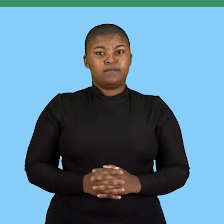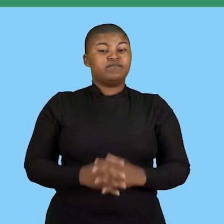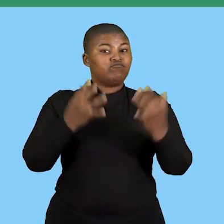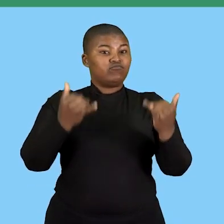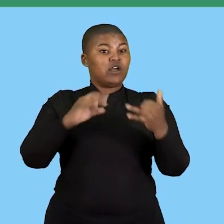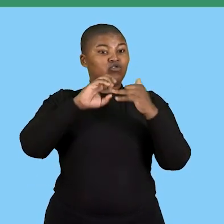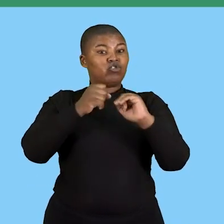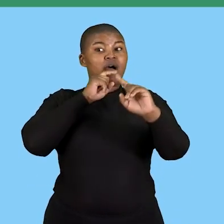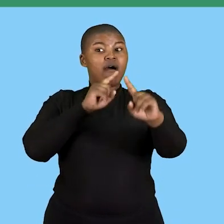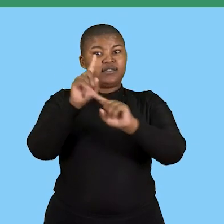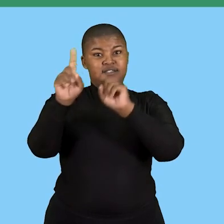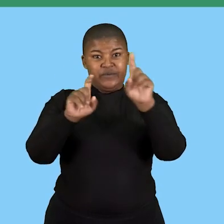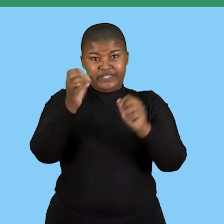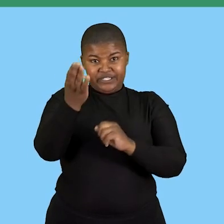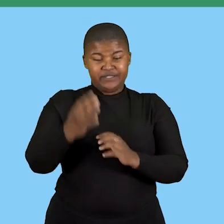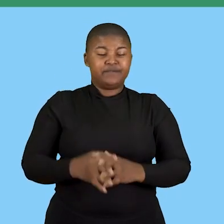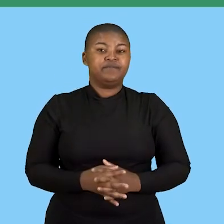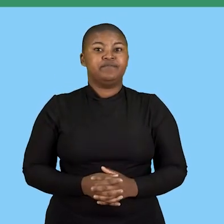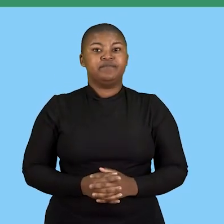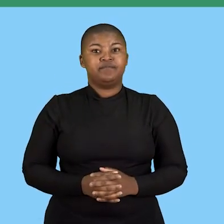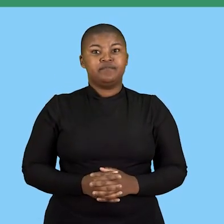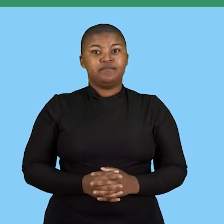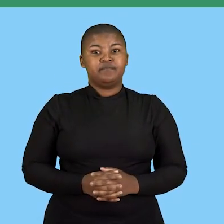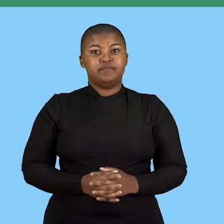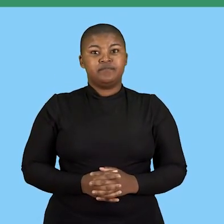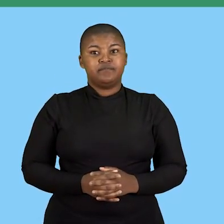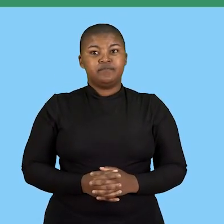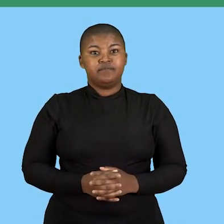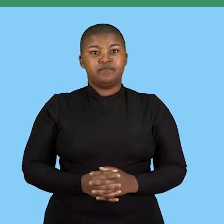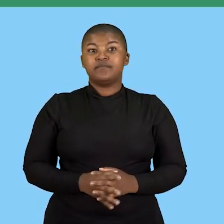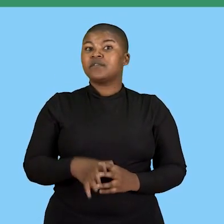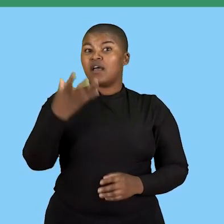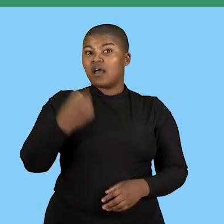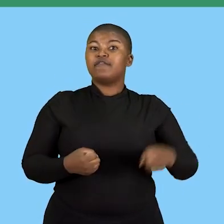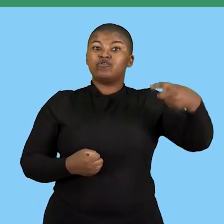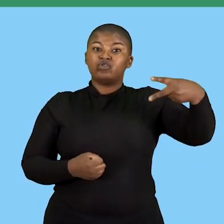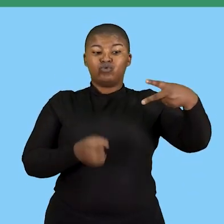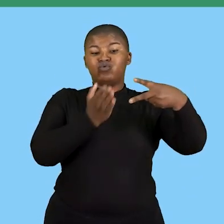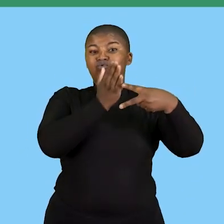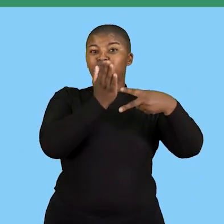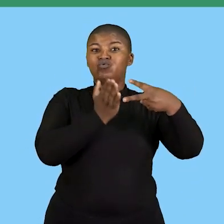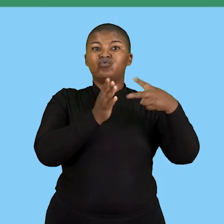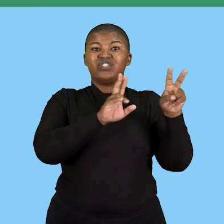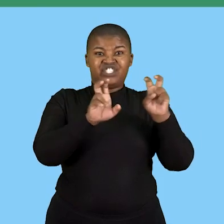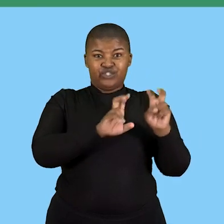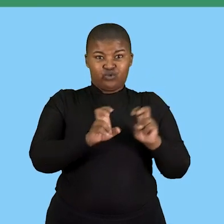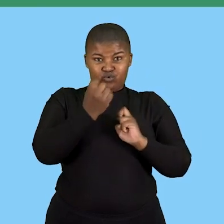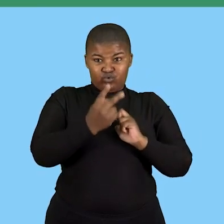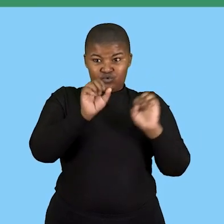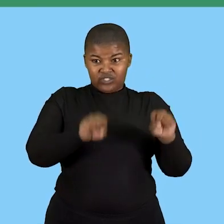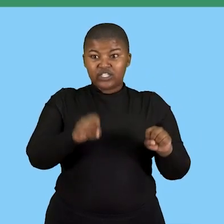now trying to answer this question. So you have the two diversity issues that are needed.